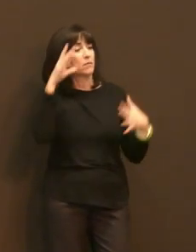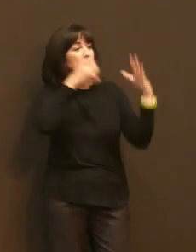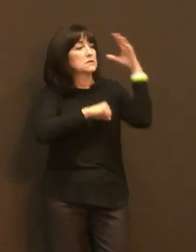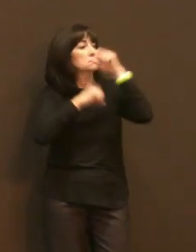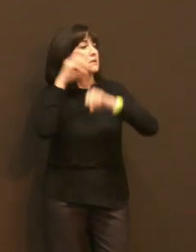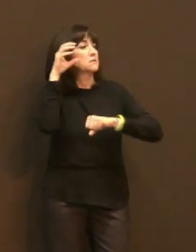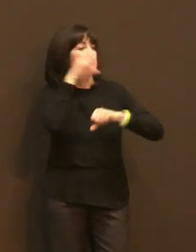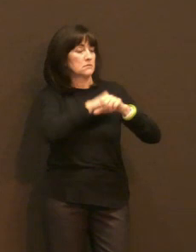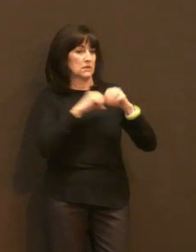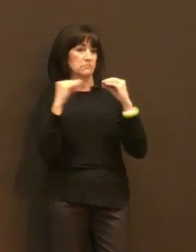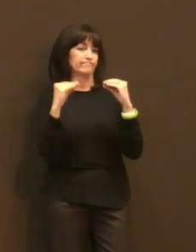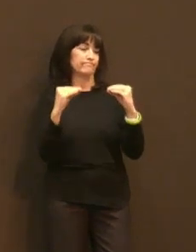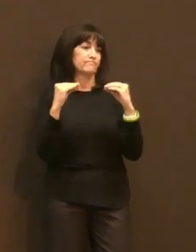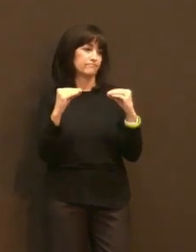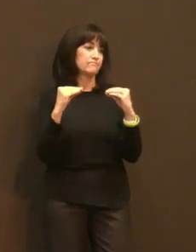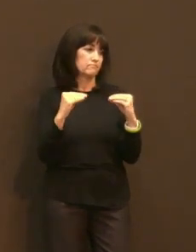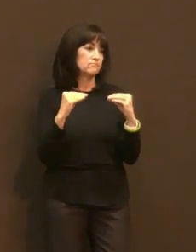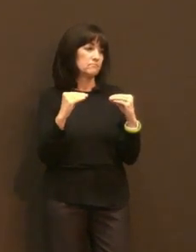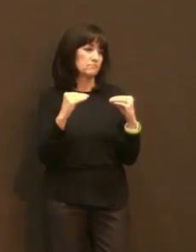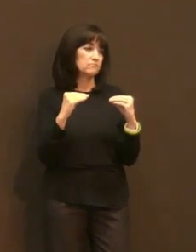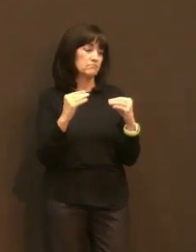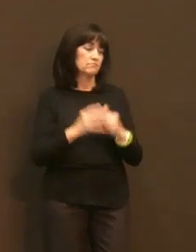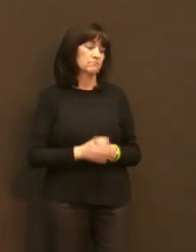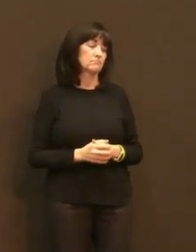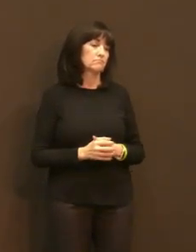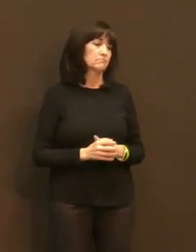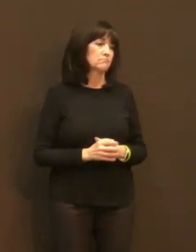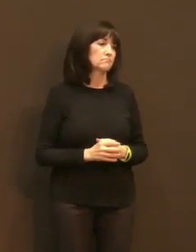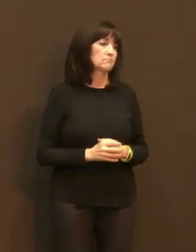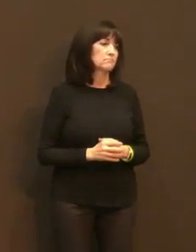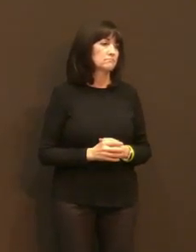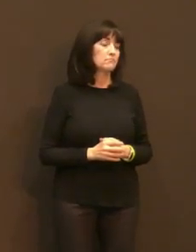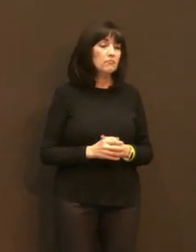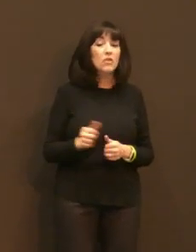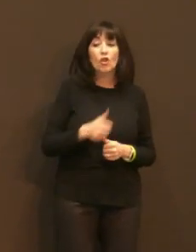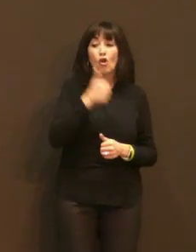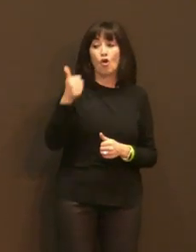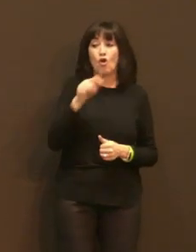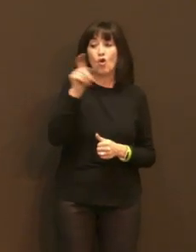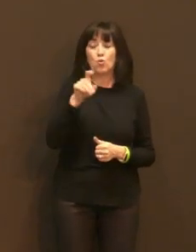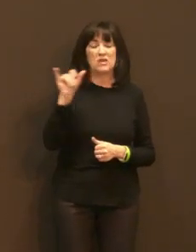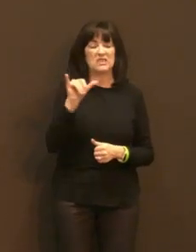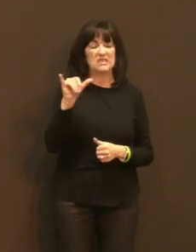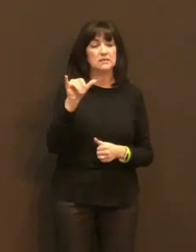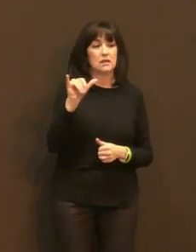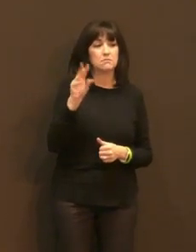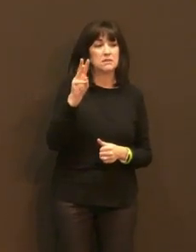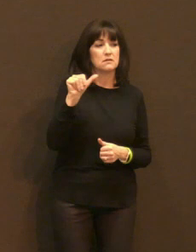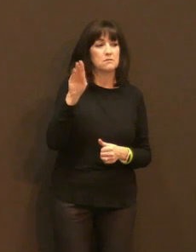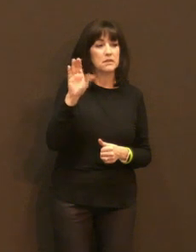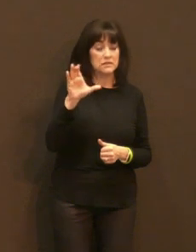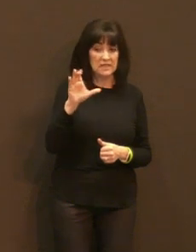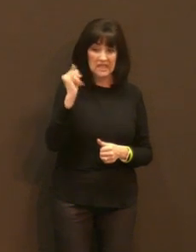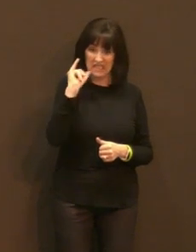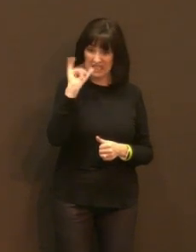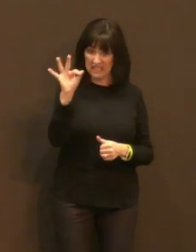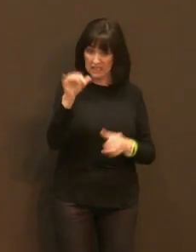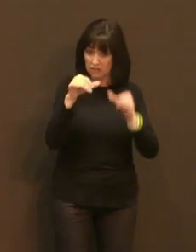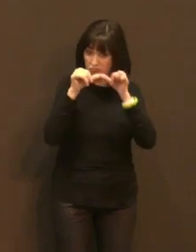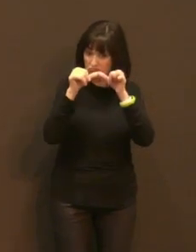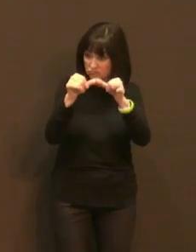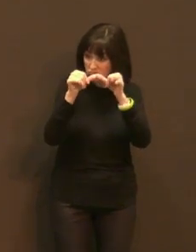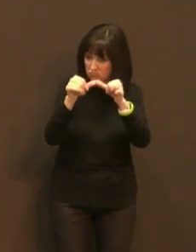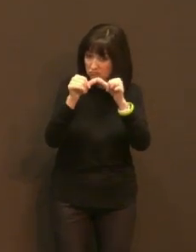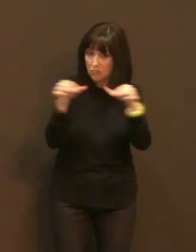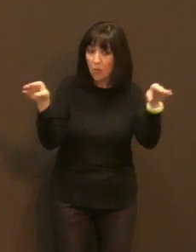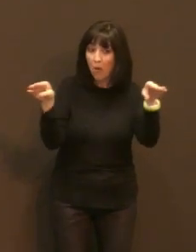lean into it. A follow-up question from Johnny Braxton about the schools. If they do remain closed, what will it mean for student